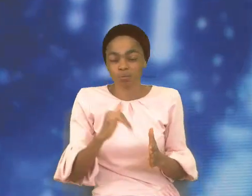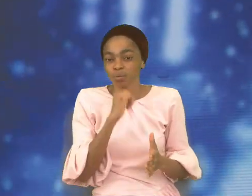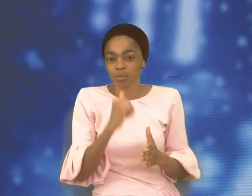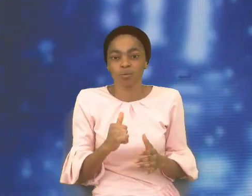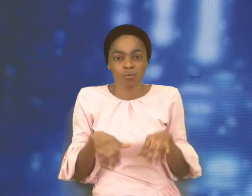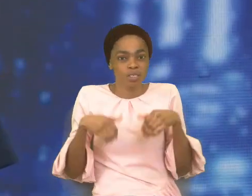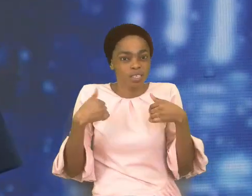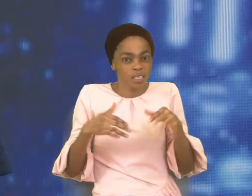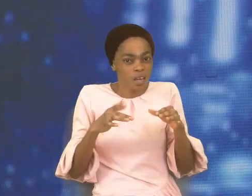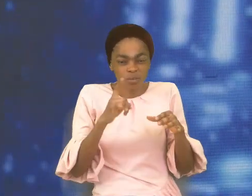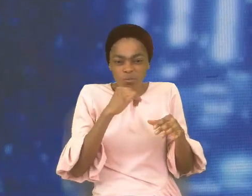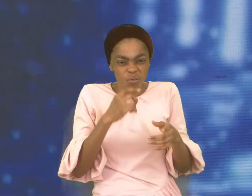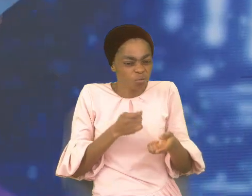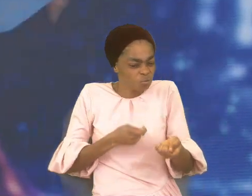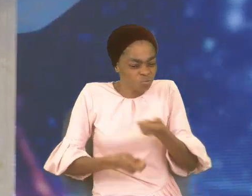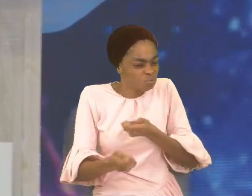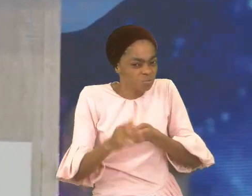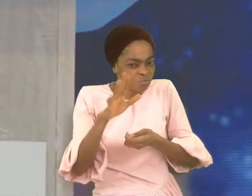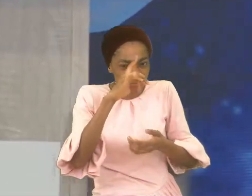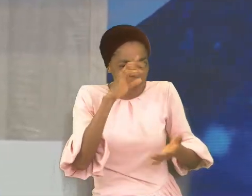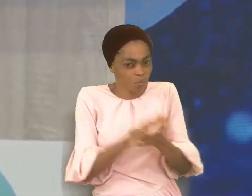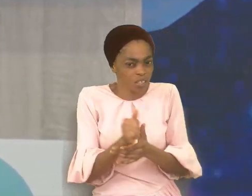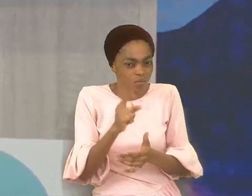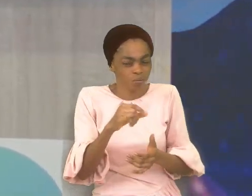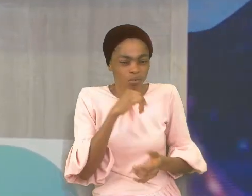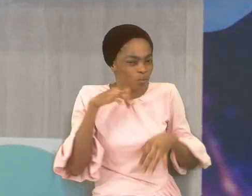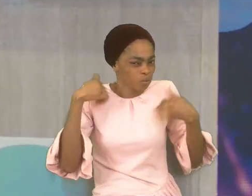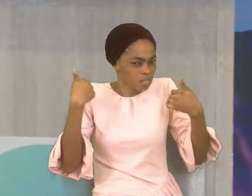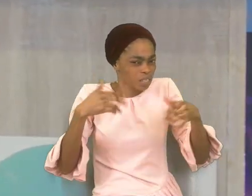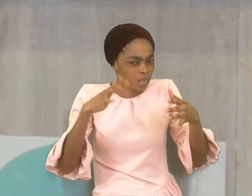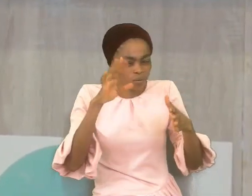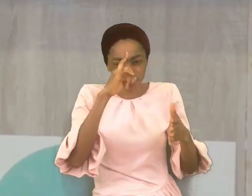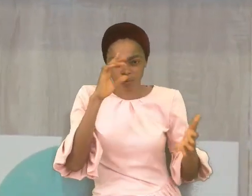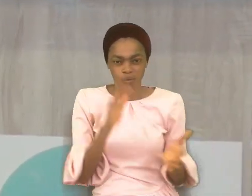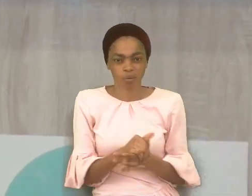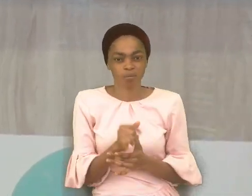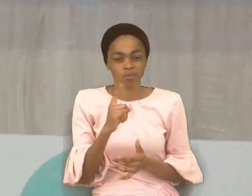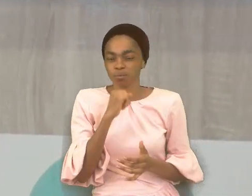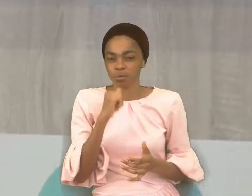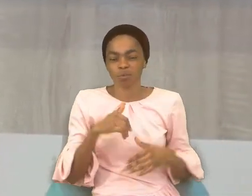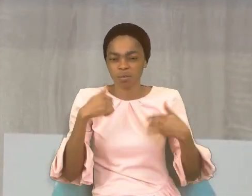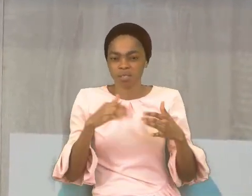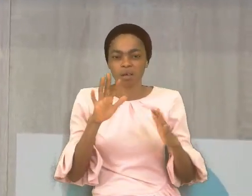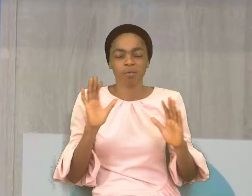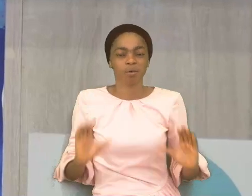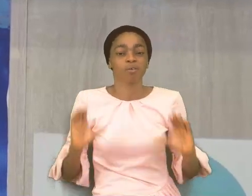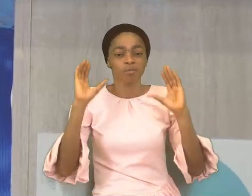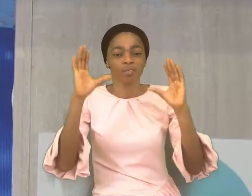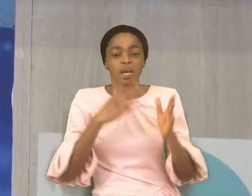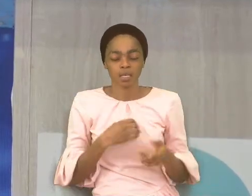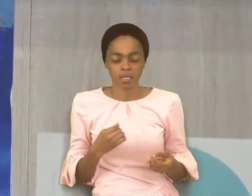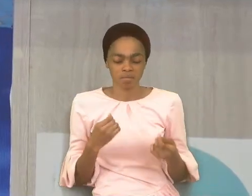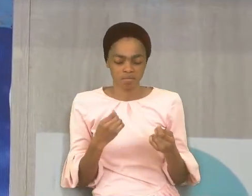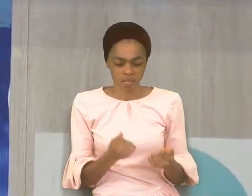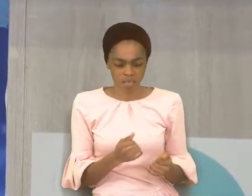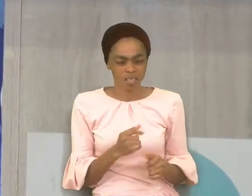commitment. You are not going to sell your consecration. And the moment you show that here you stand, you'll not